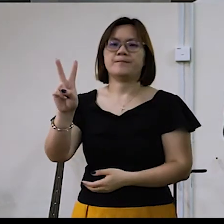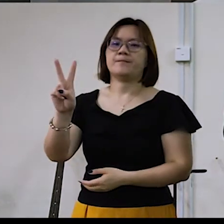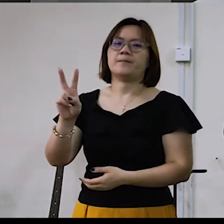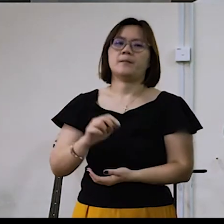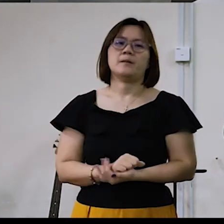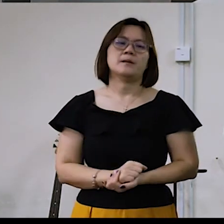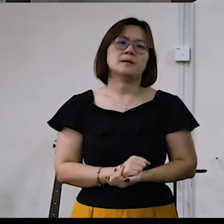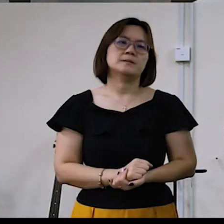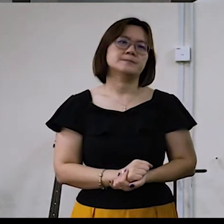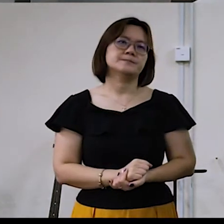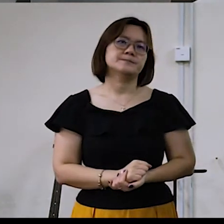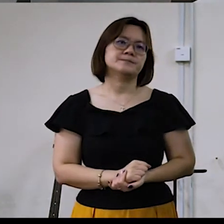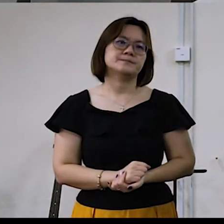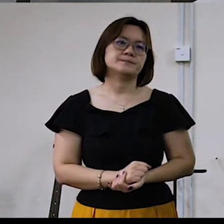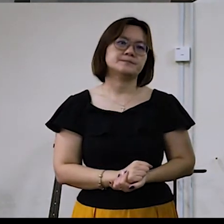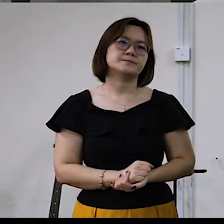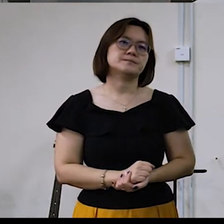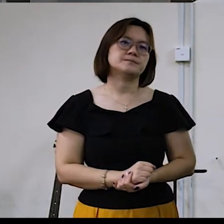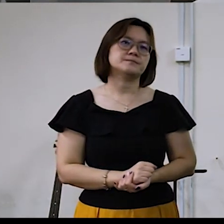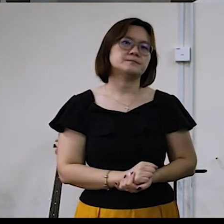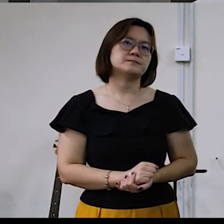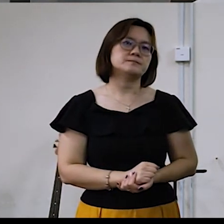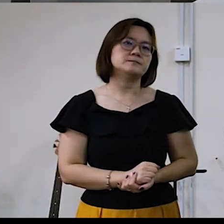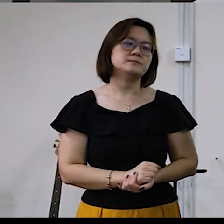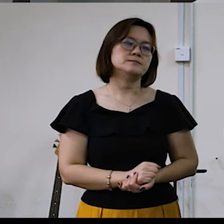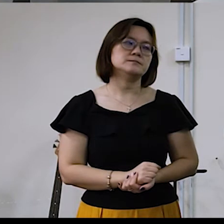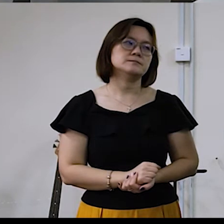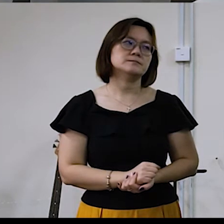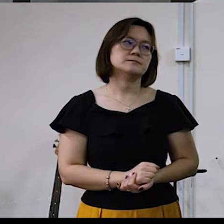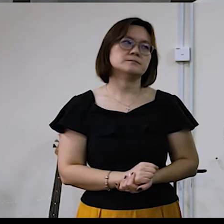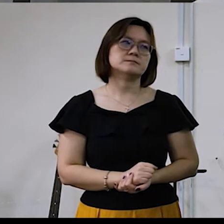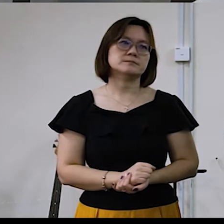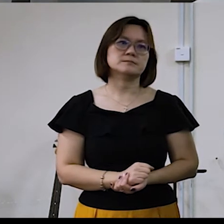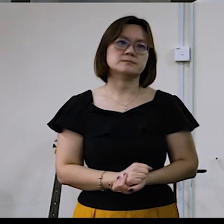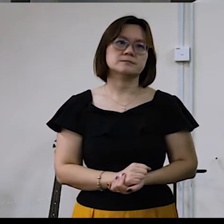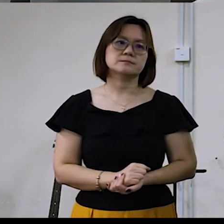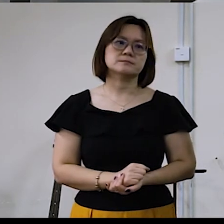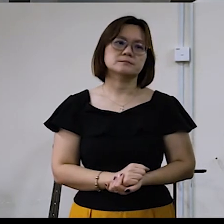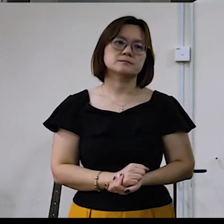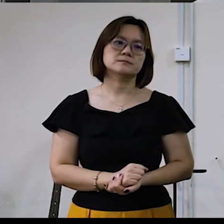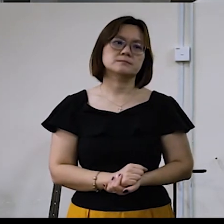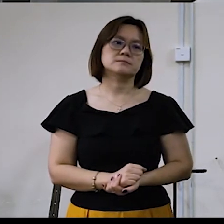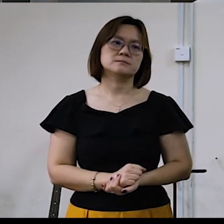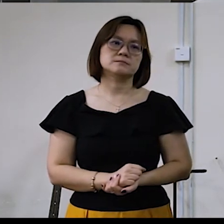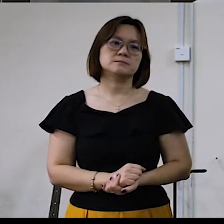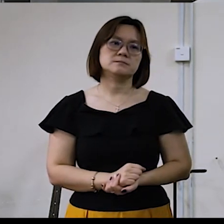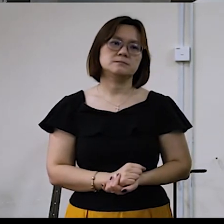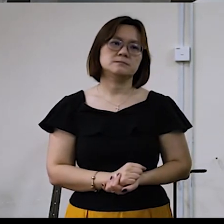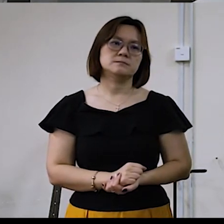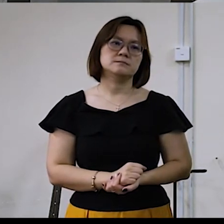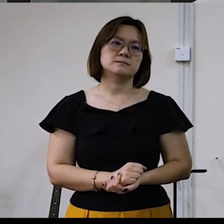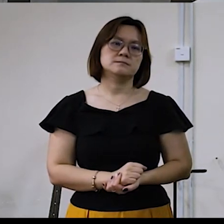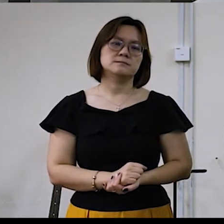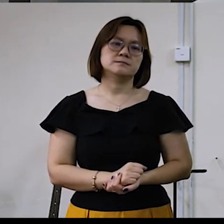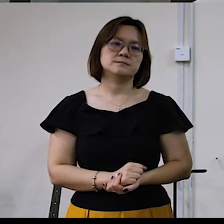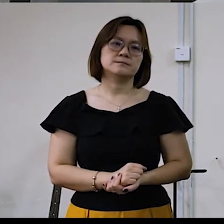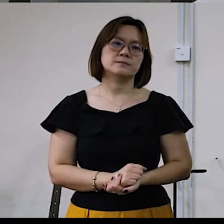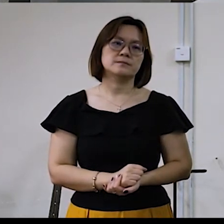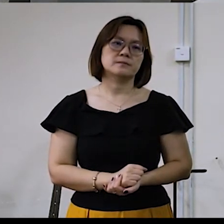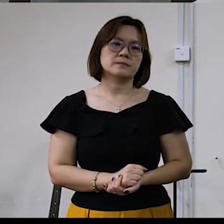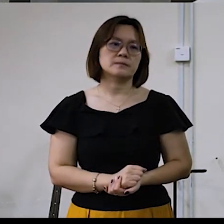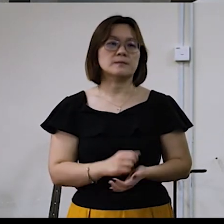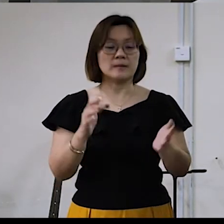up, after he, through the Holy Spirit, has given commandments to the apostles whom he had